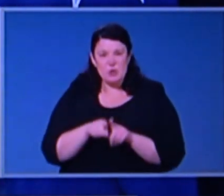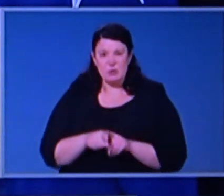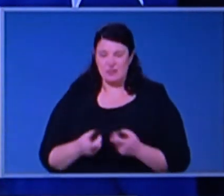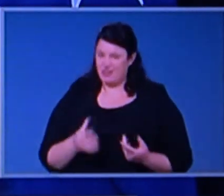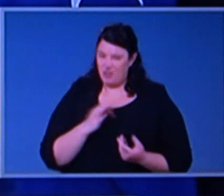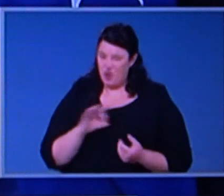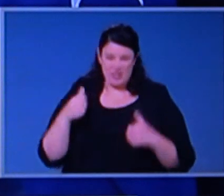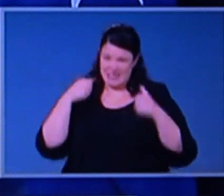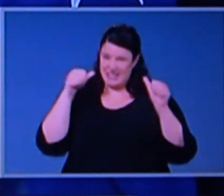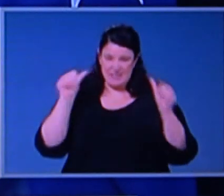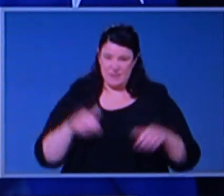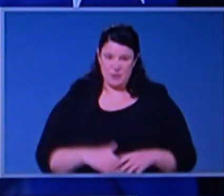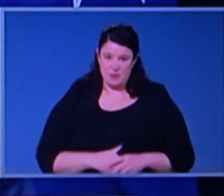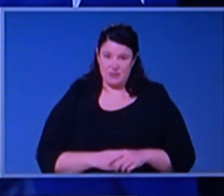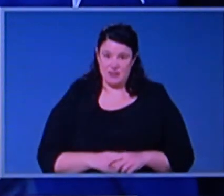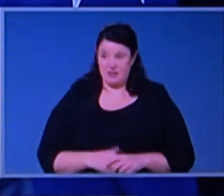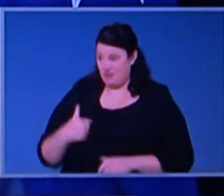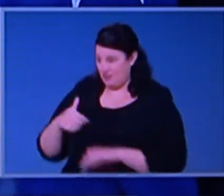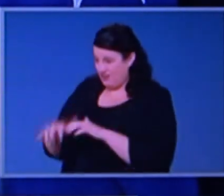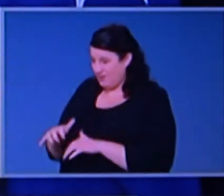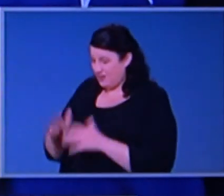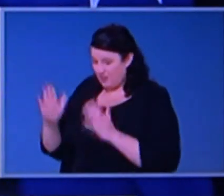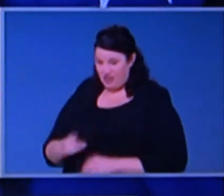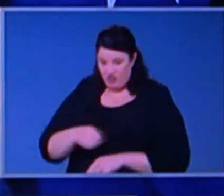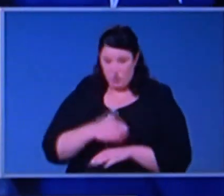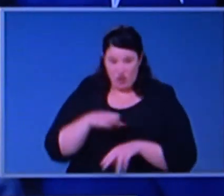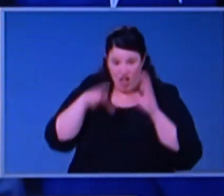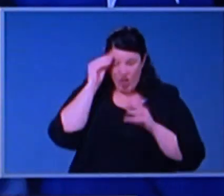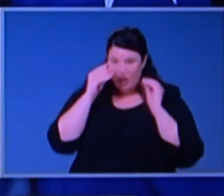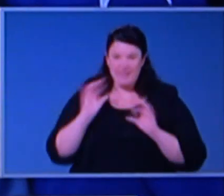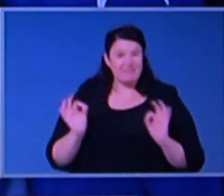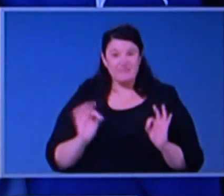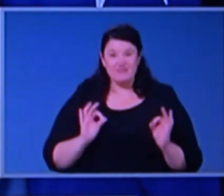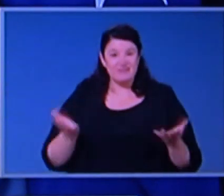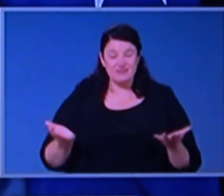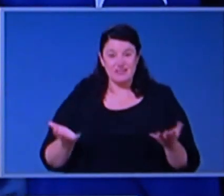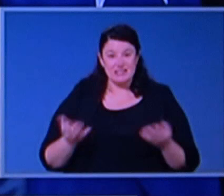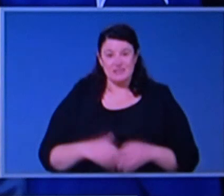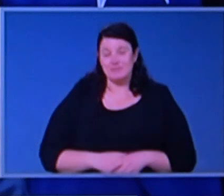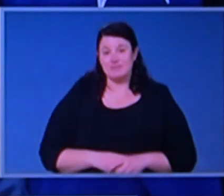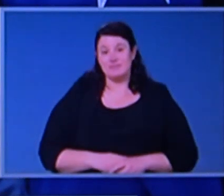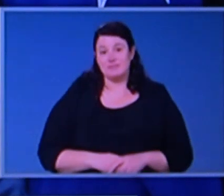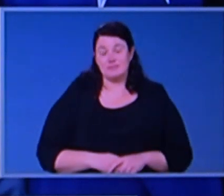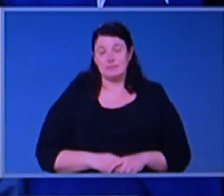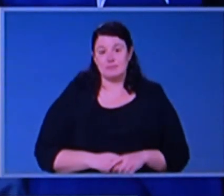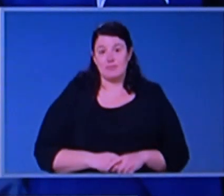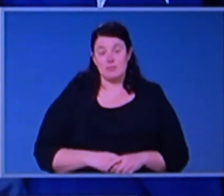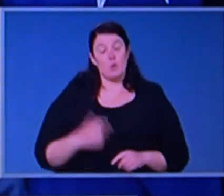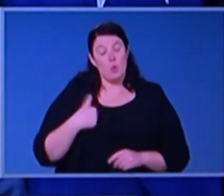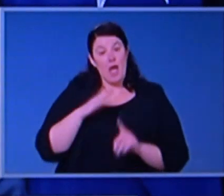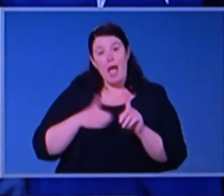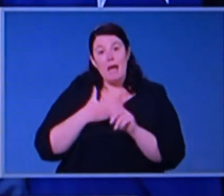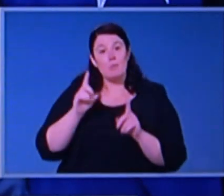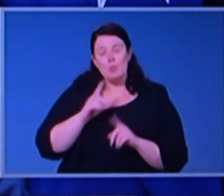you. And your productivity isn't doing too well either. And so when we can get back to the point we can have kids back at